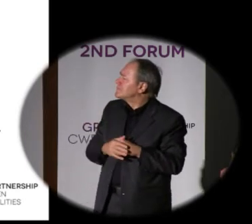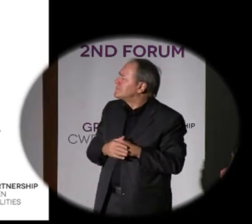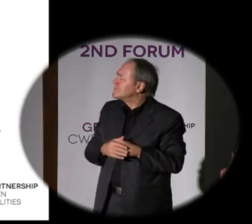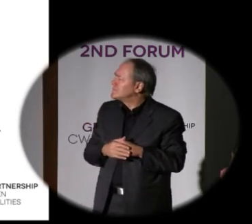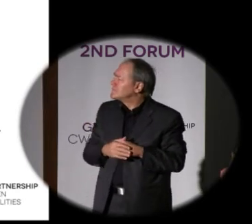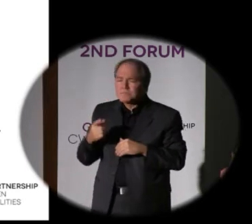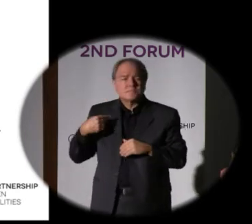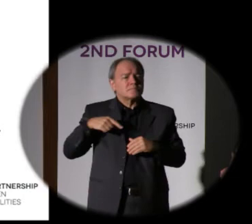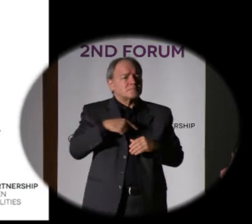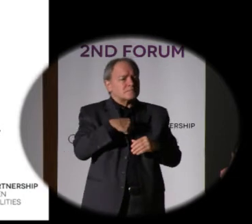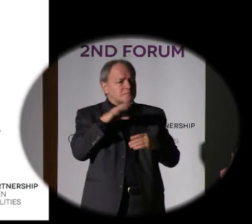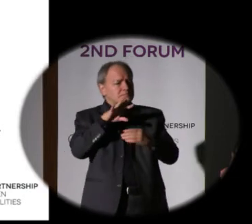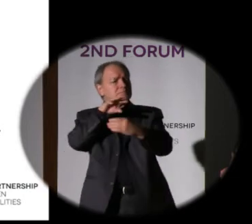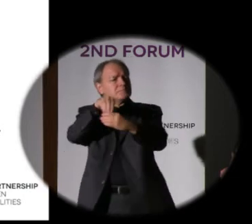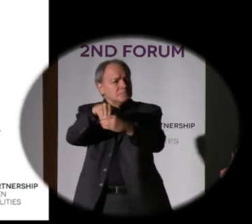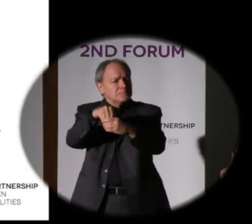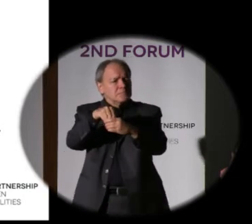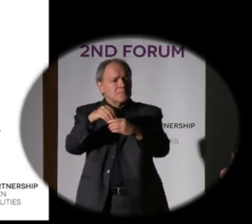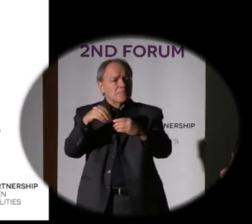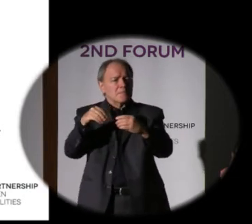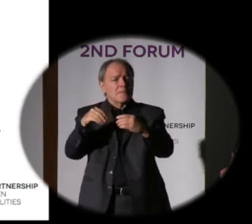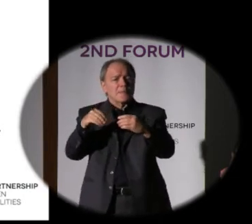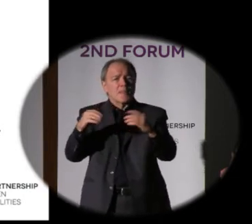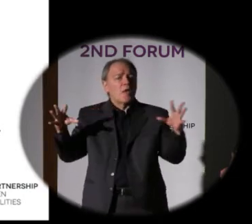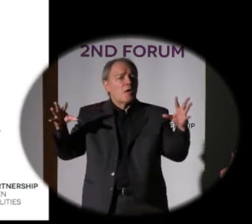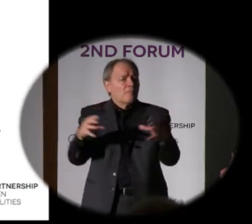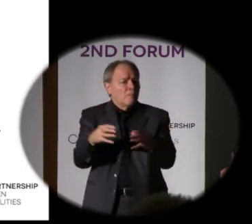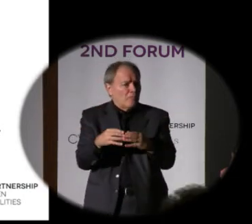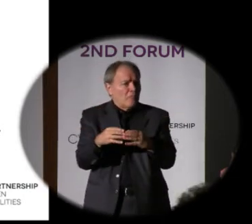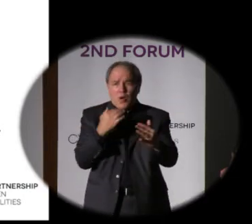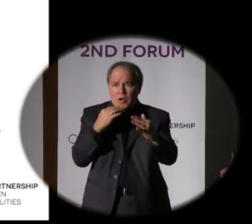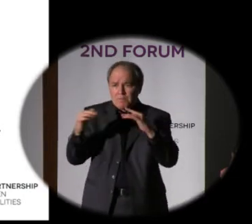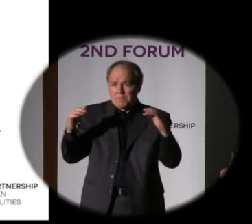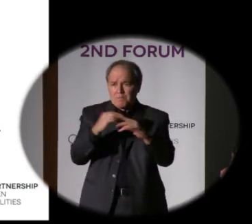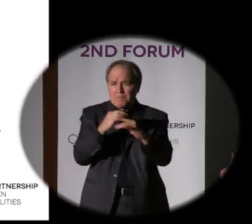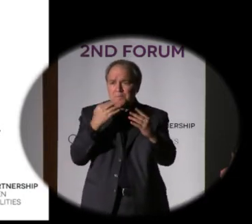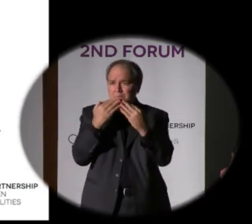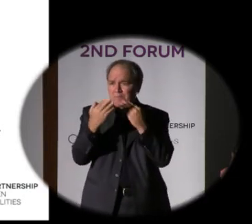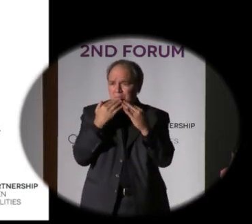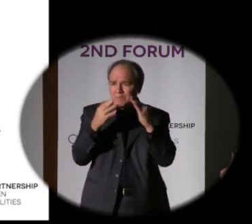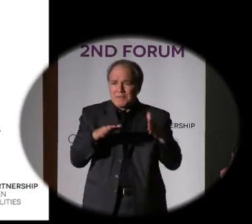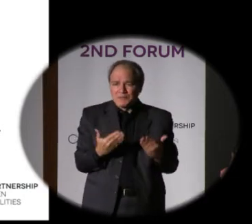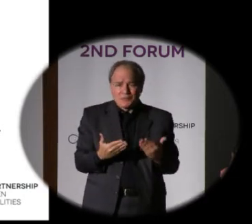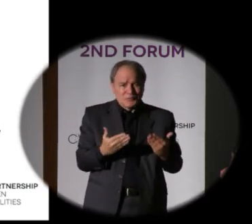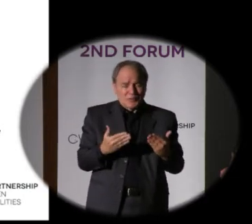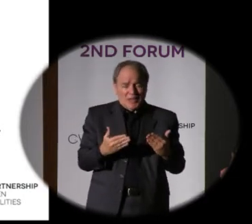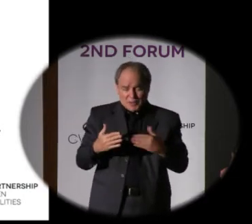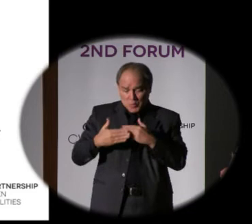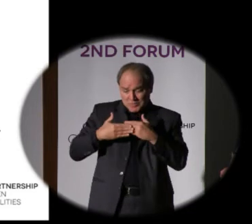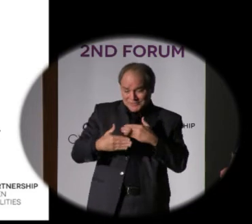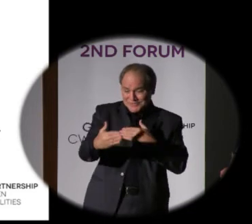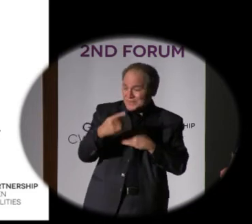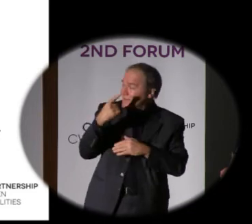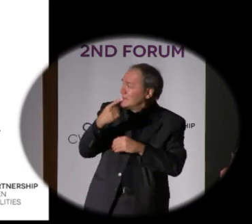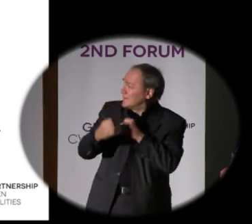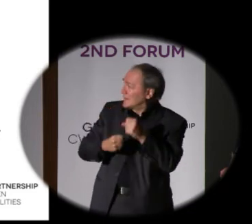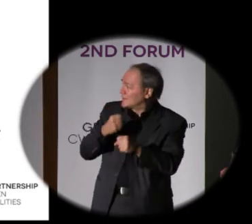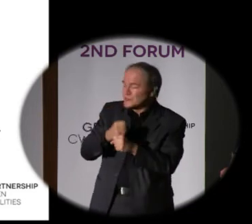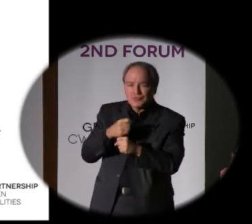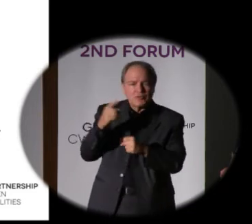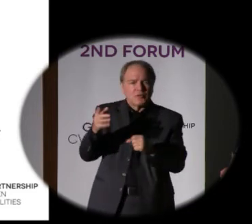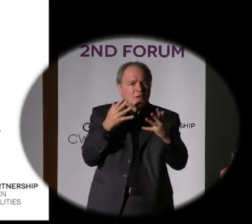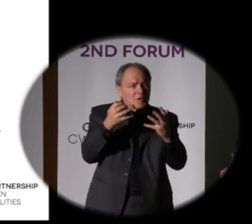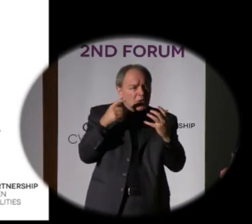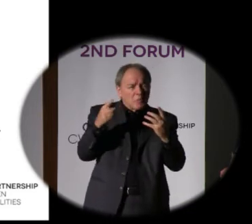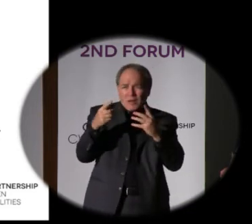We participated in the forum today, and over the next year, we want to harmonize the ECD perspectives with the global